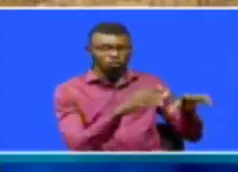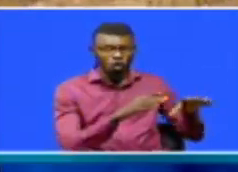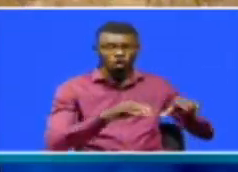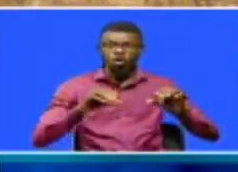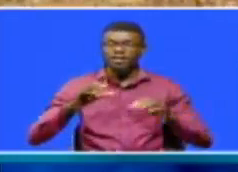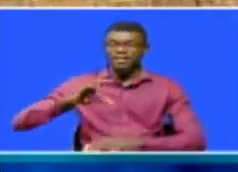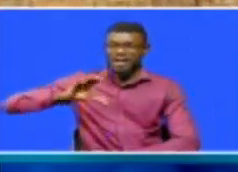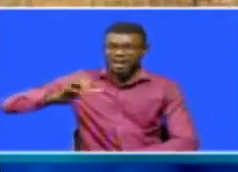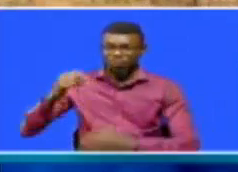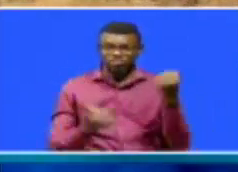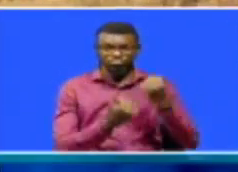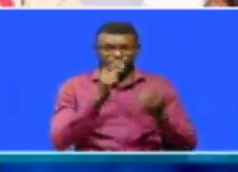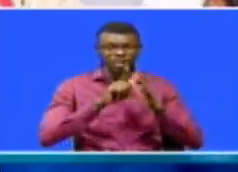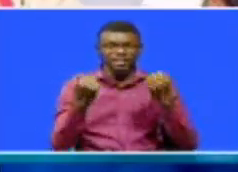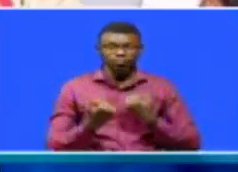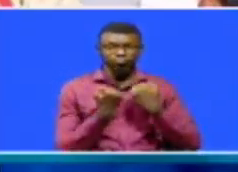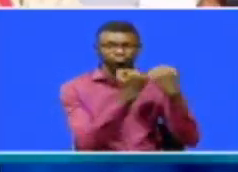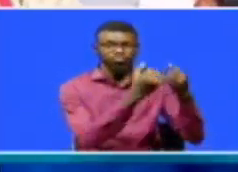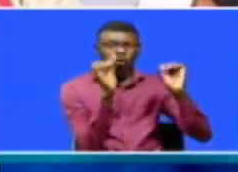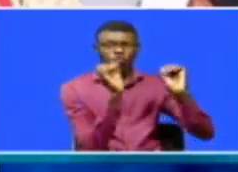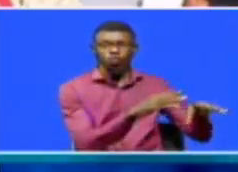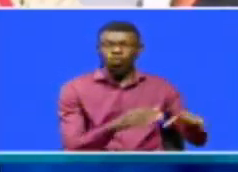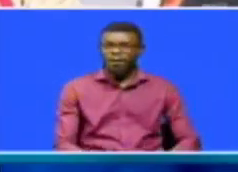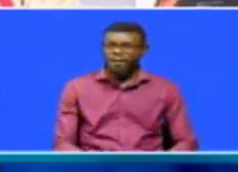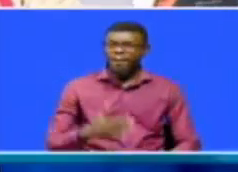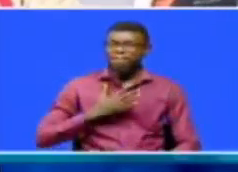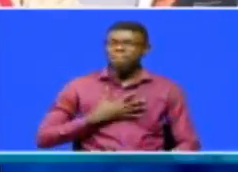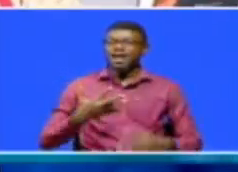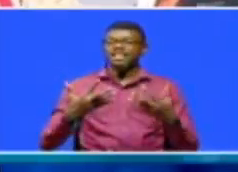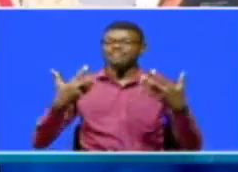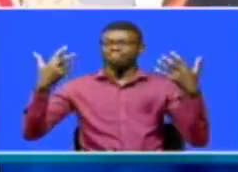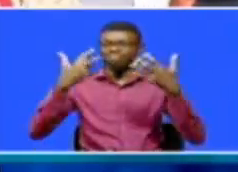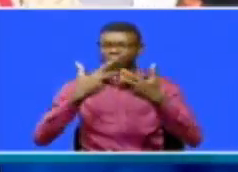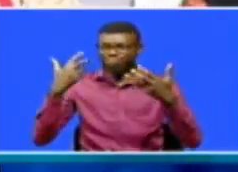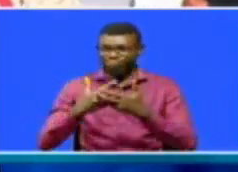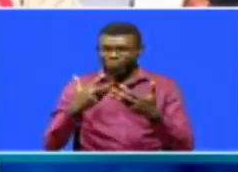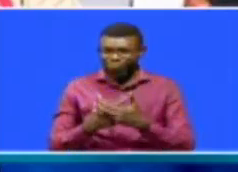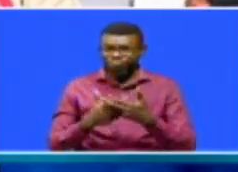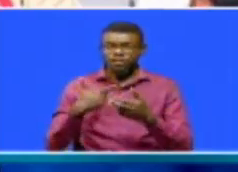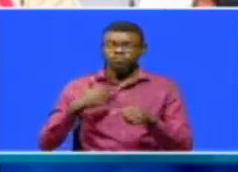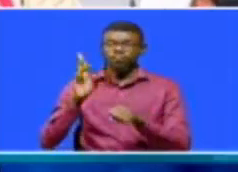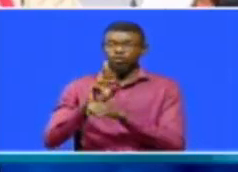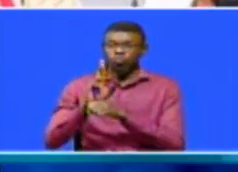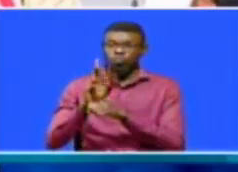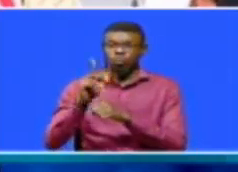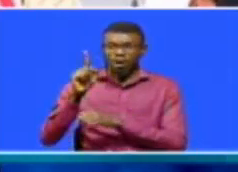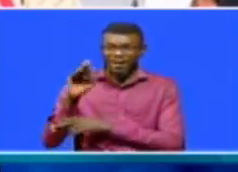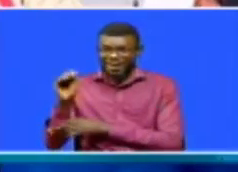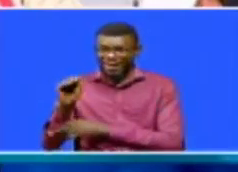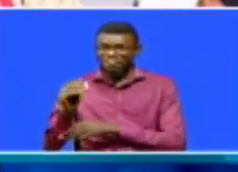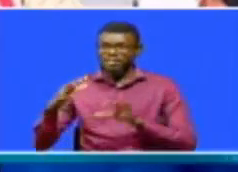were transported away from the scene. Hii fence yenye imebomolewa jana nilikuwa nimetumia 1 million shillings